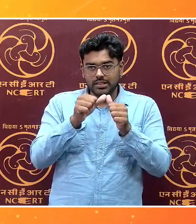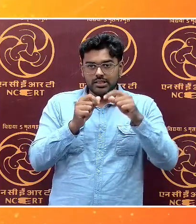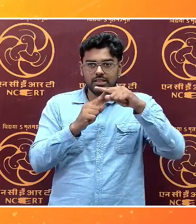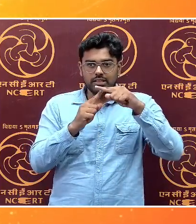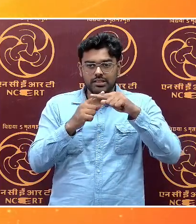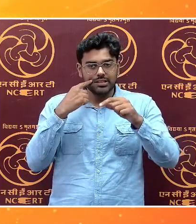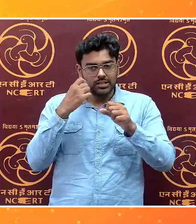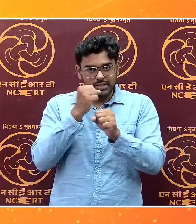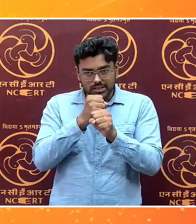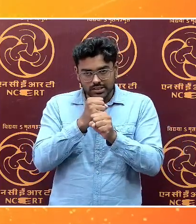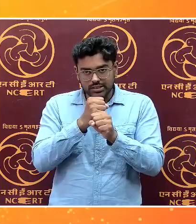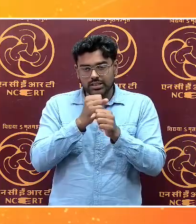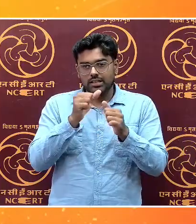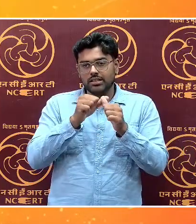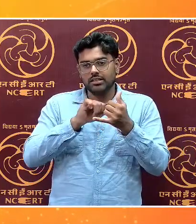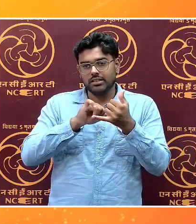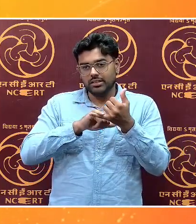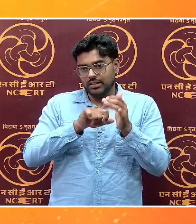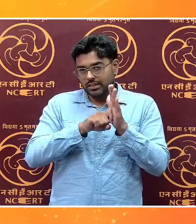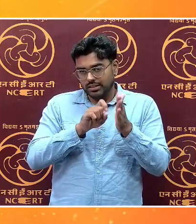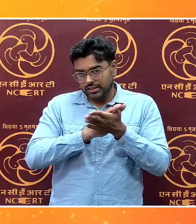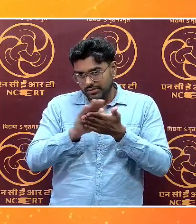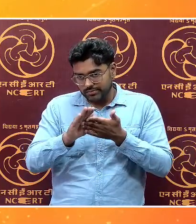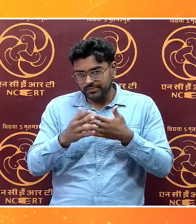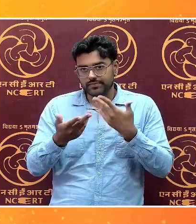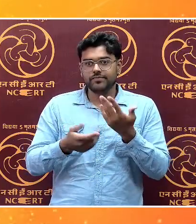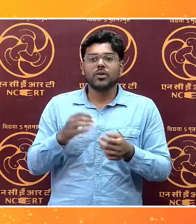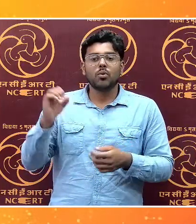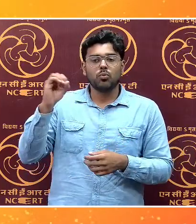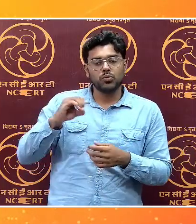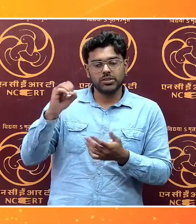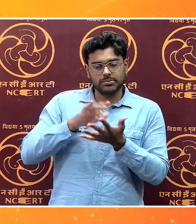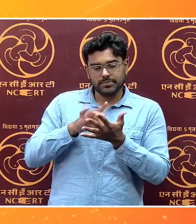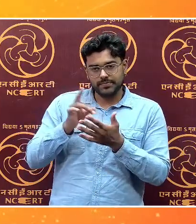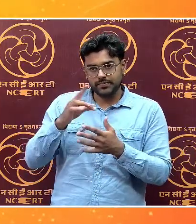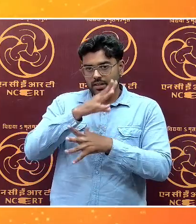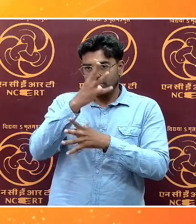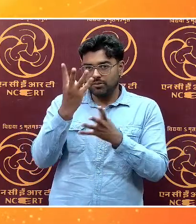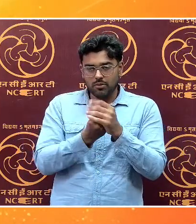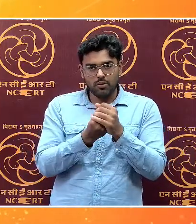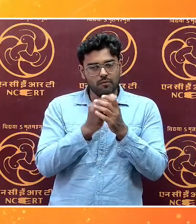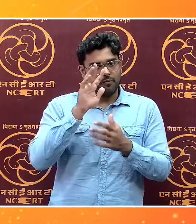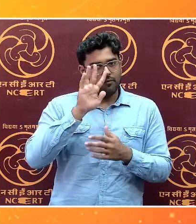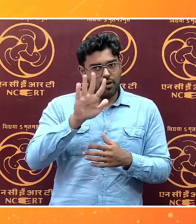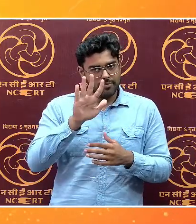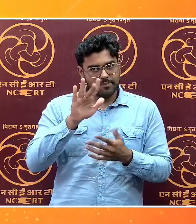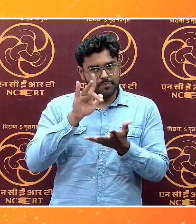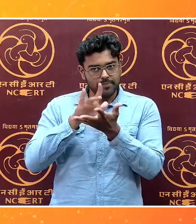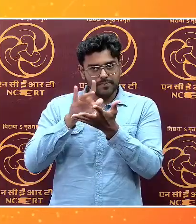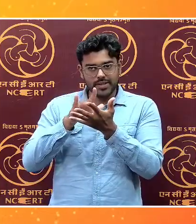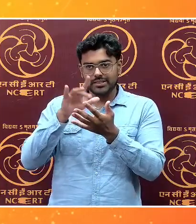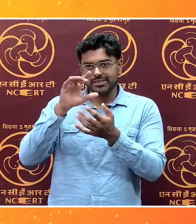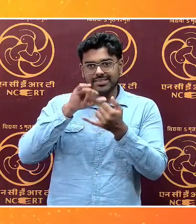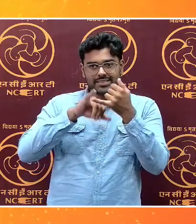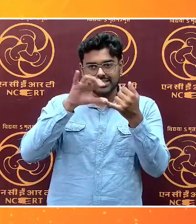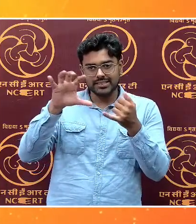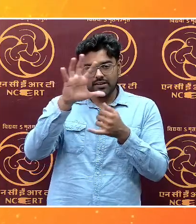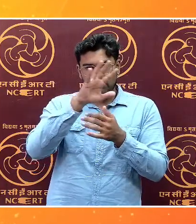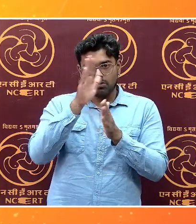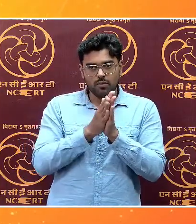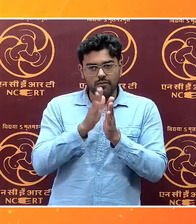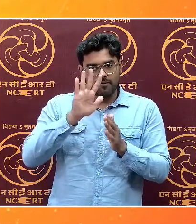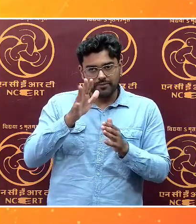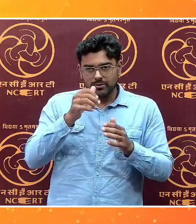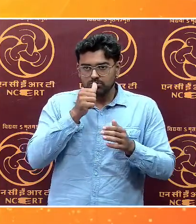All are these five states are the states from where through which the Godavari flows.